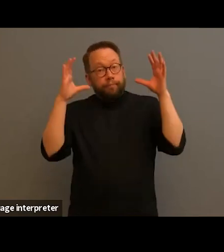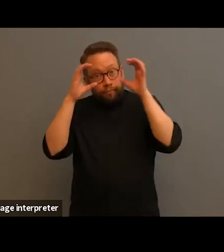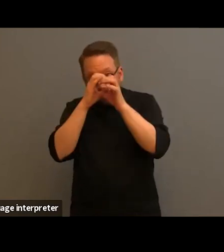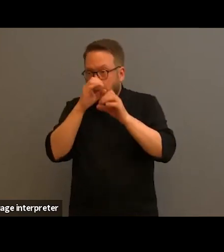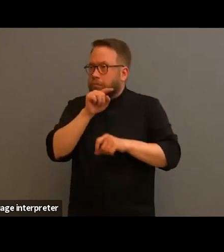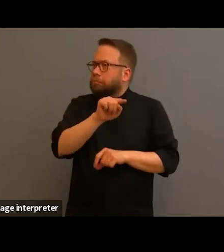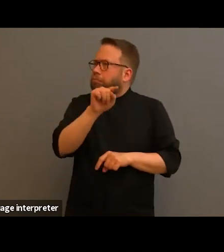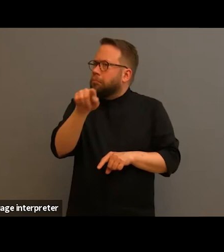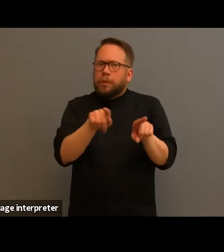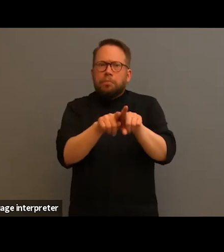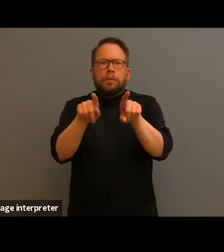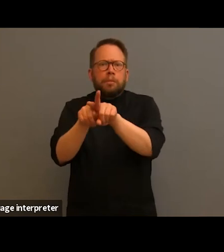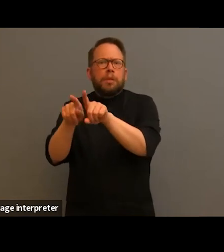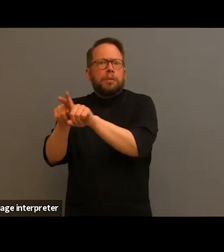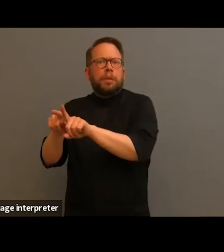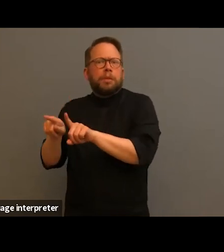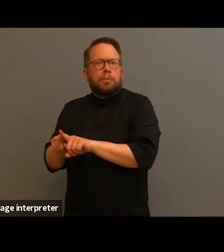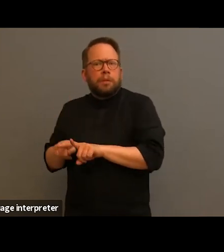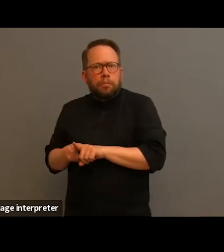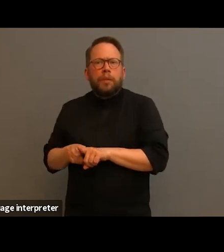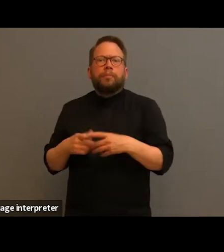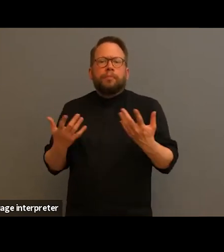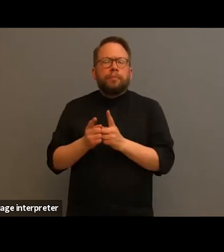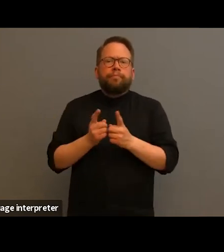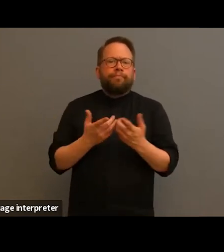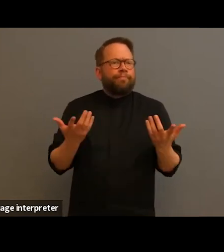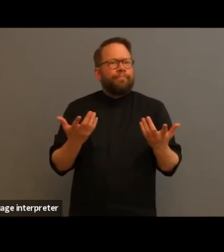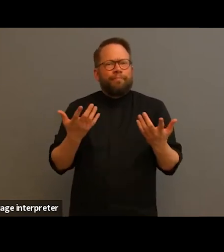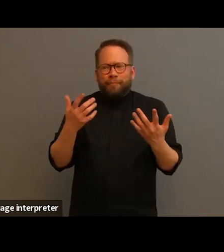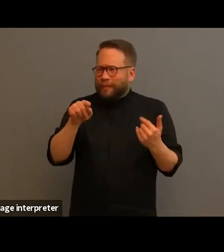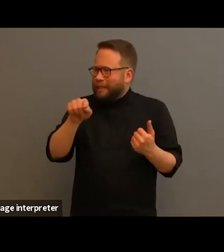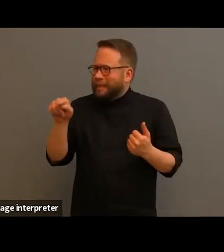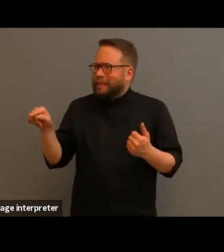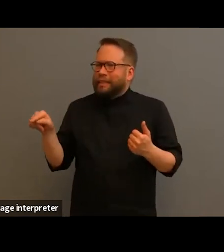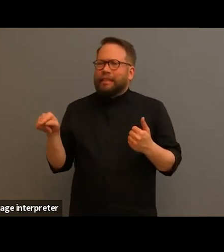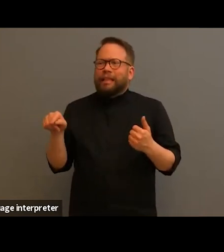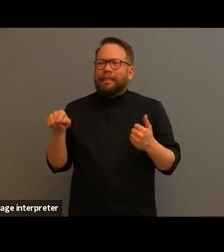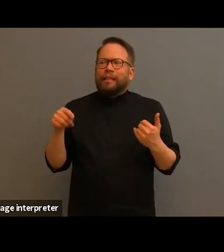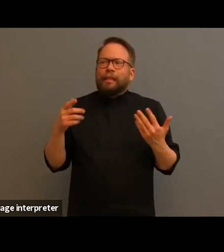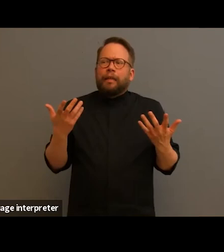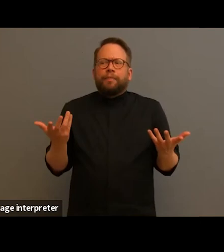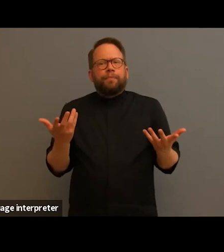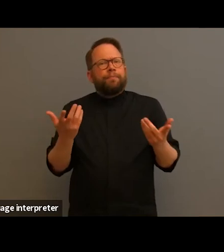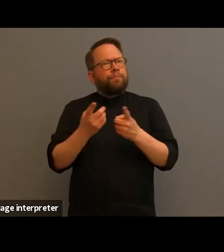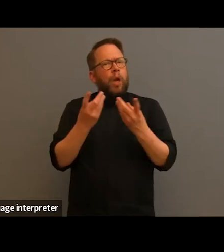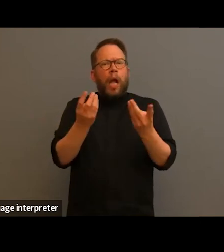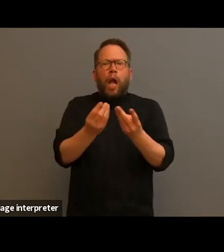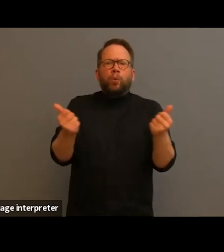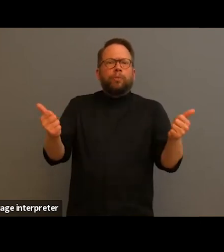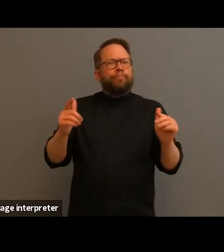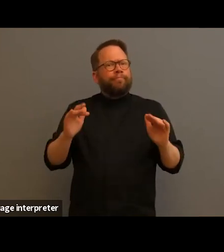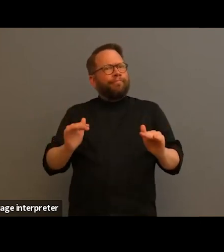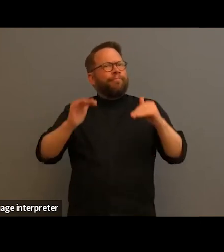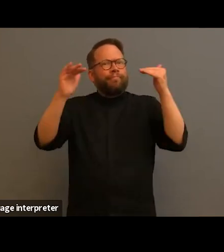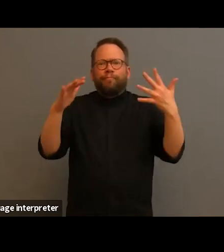hand, there is a lack of peer-reviewed papers to ensure the quality of the work that has been carried out. There is therefore